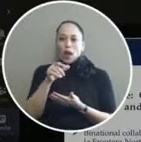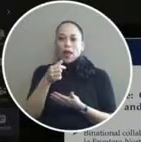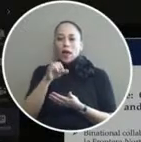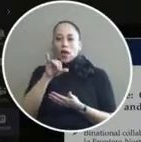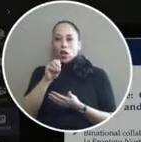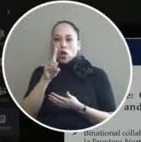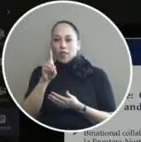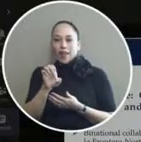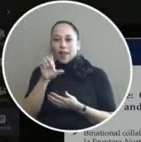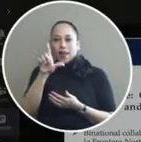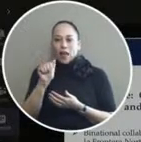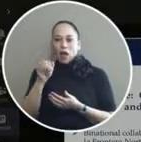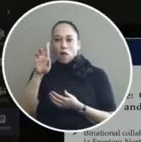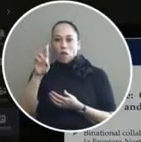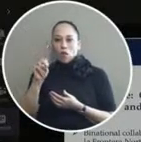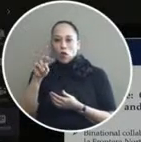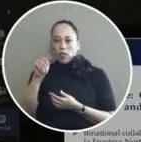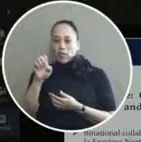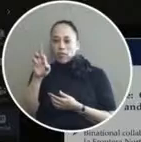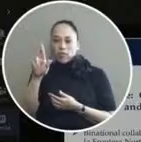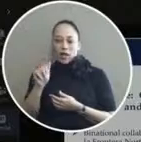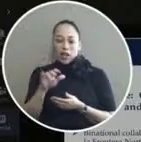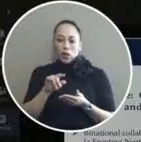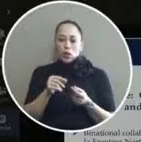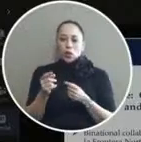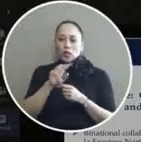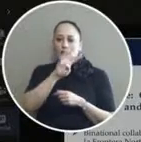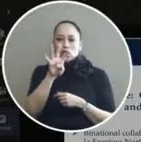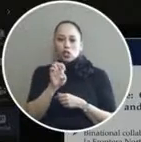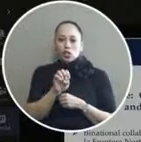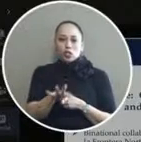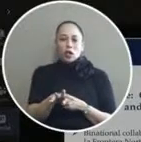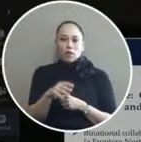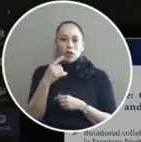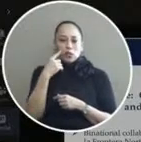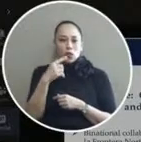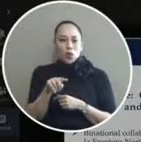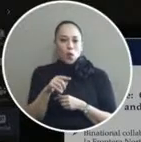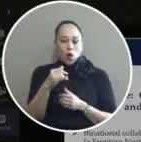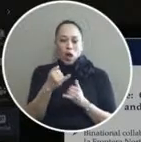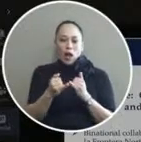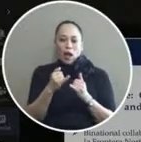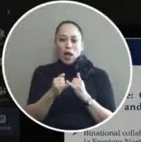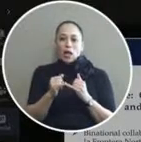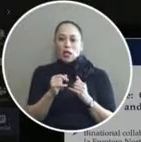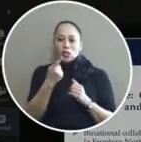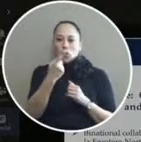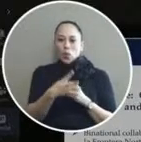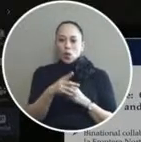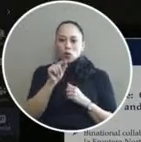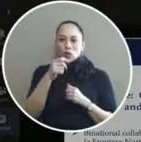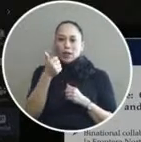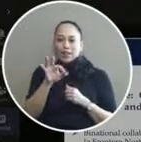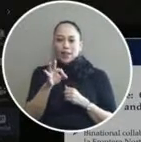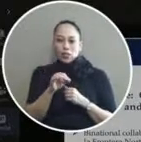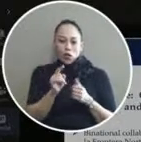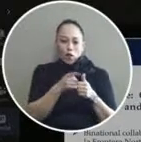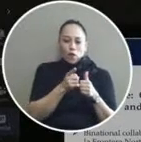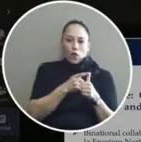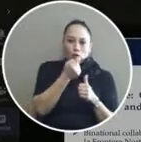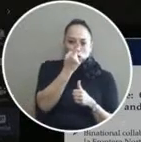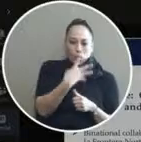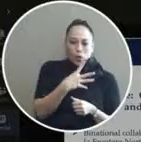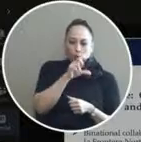in this project. They were doing surveys out there last quarter of 2019, first quarter of